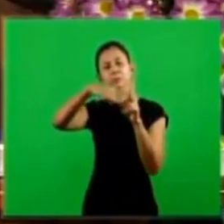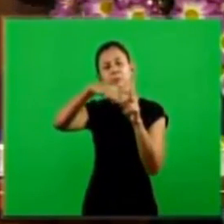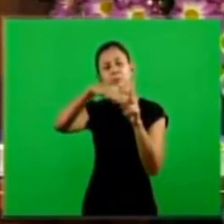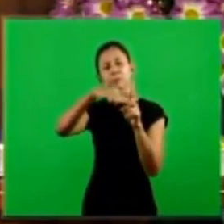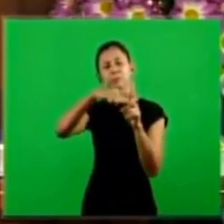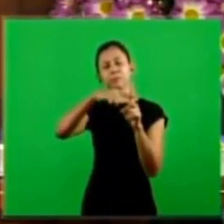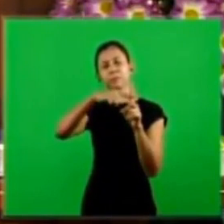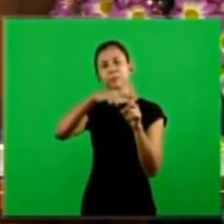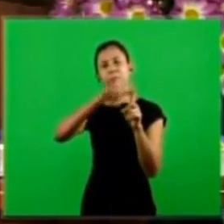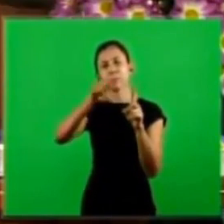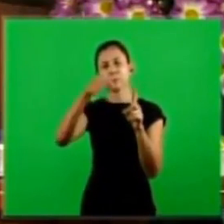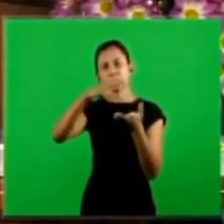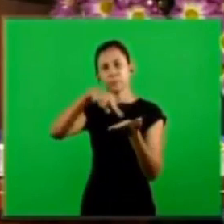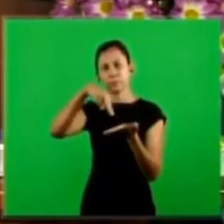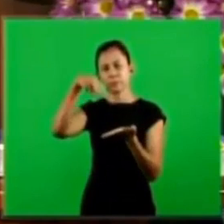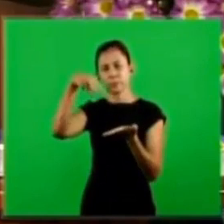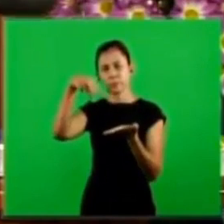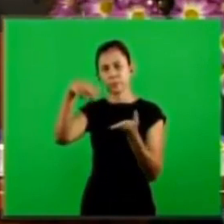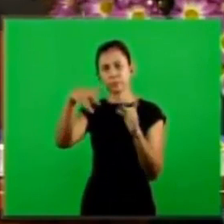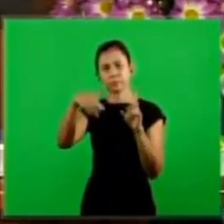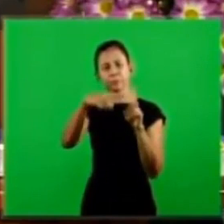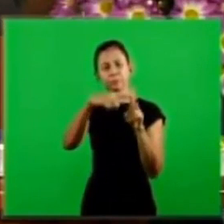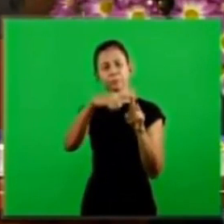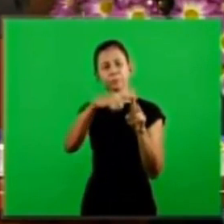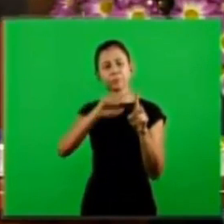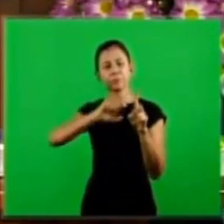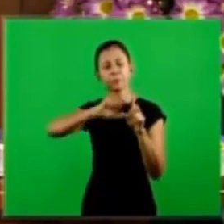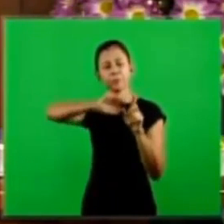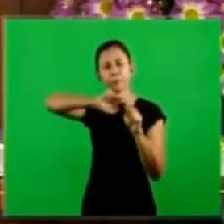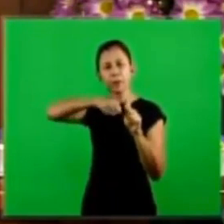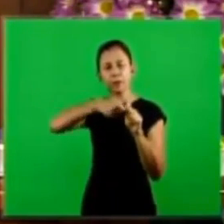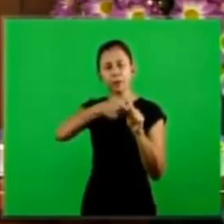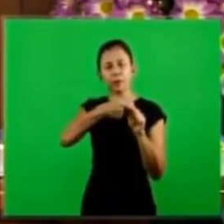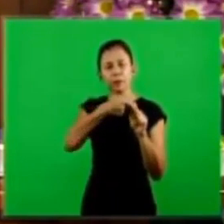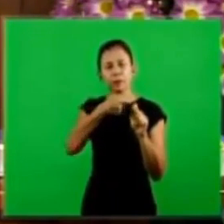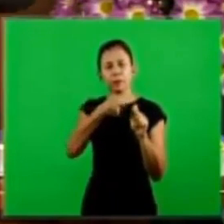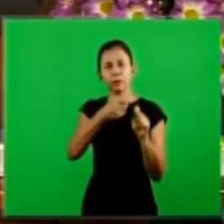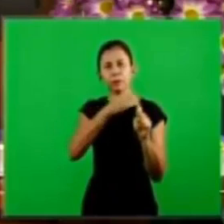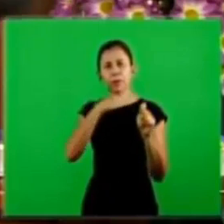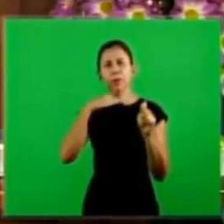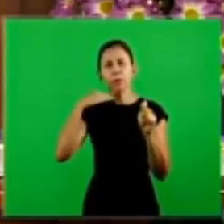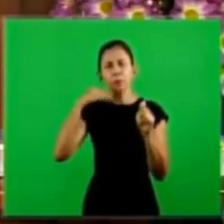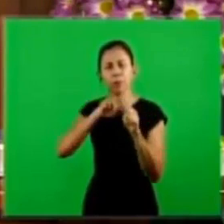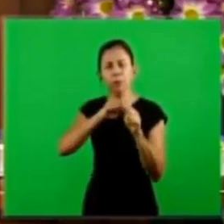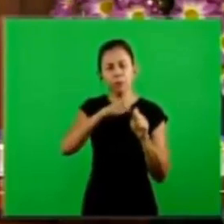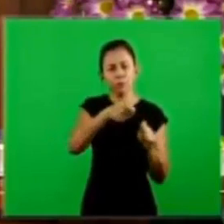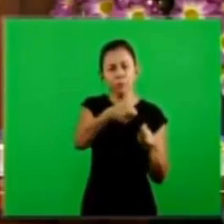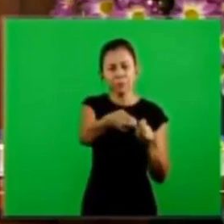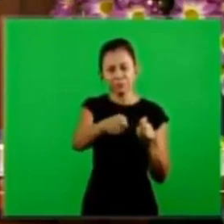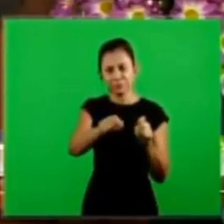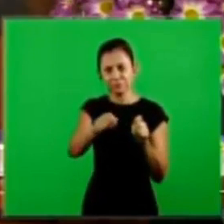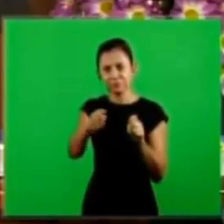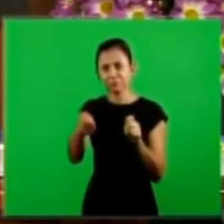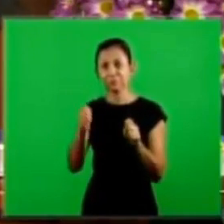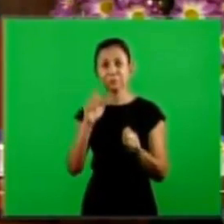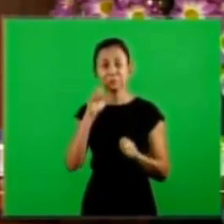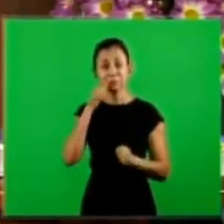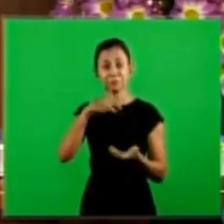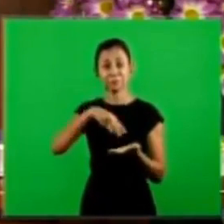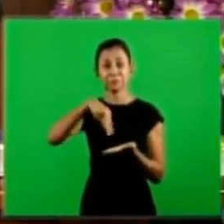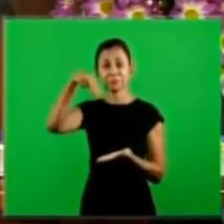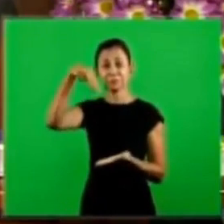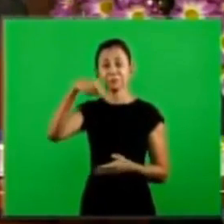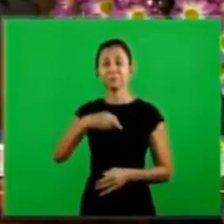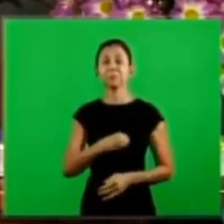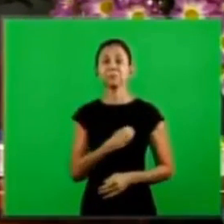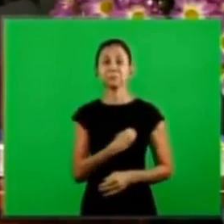that, when he participate on that. So when Jesus breaks the bread, he's talking about his death. So when he gives the bread,